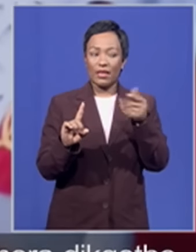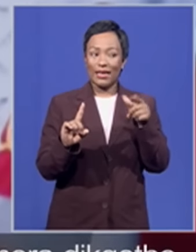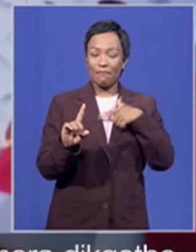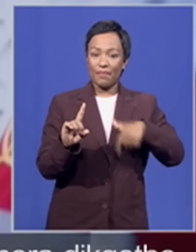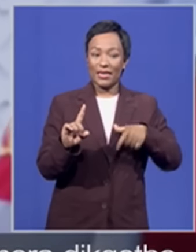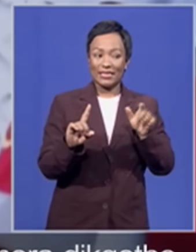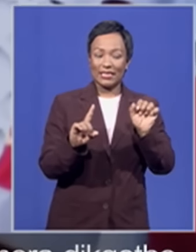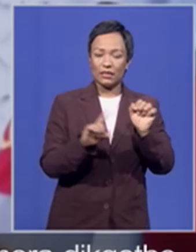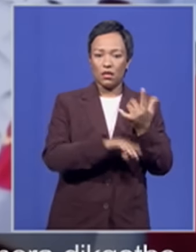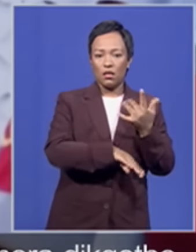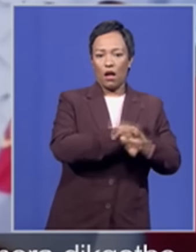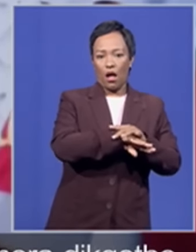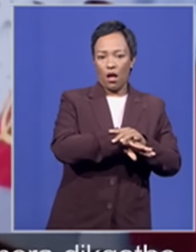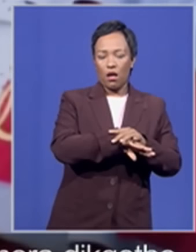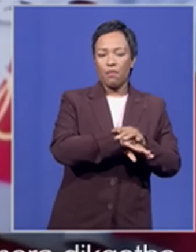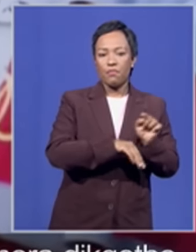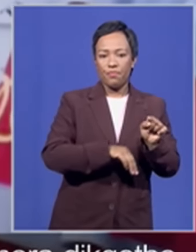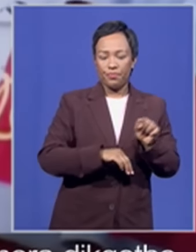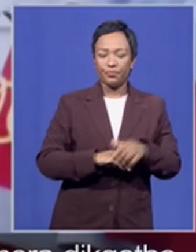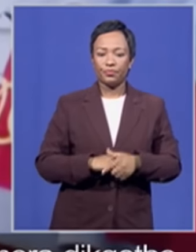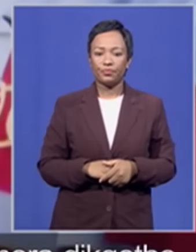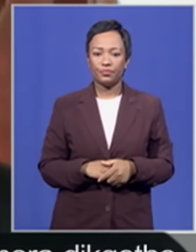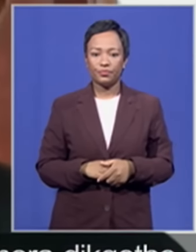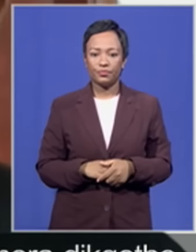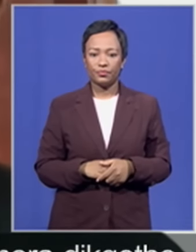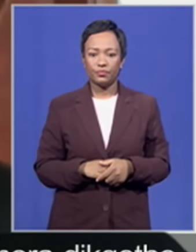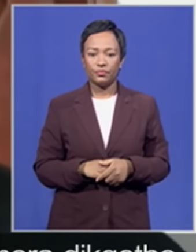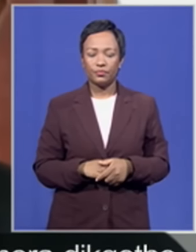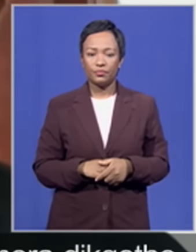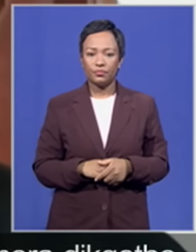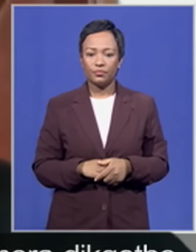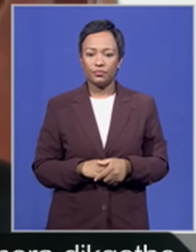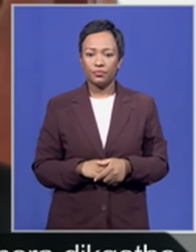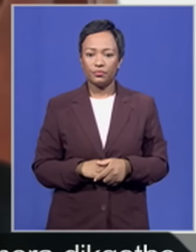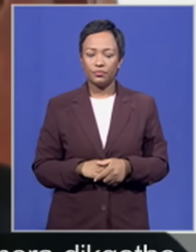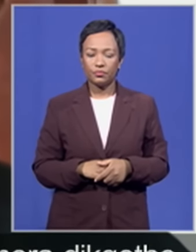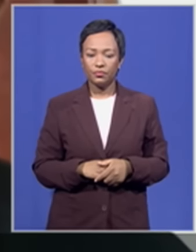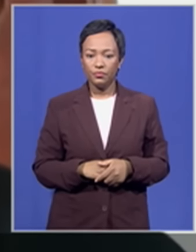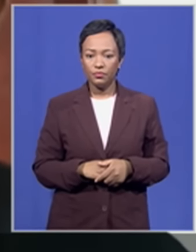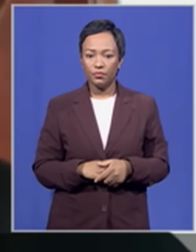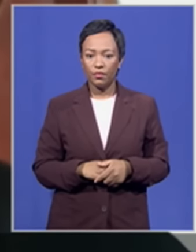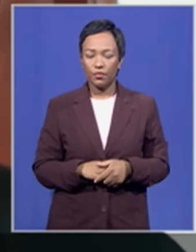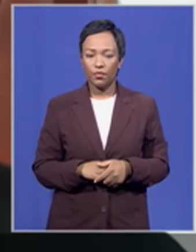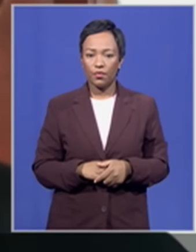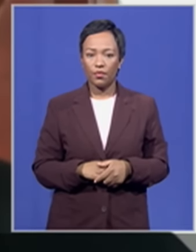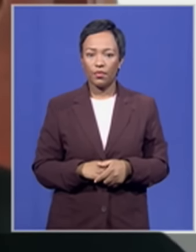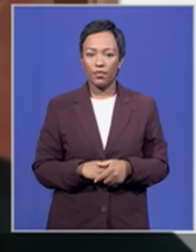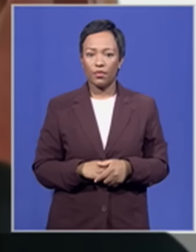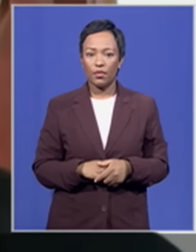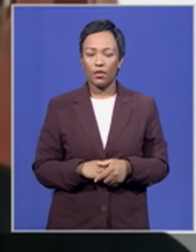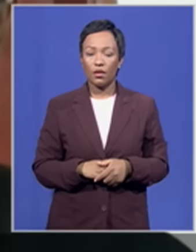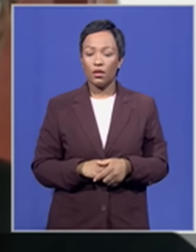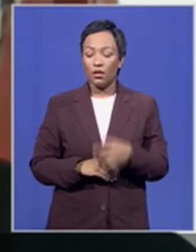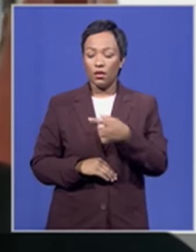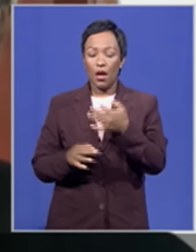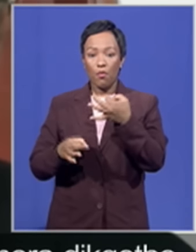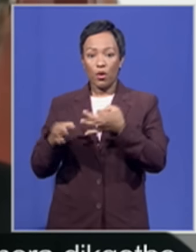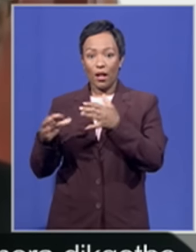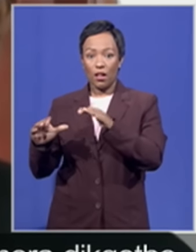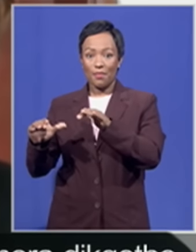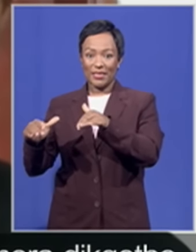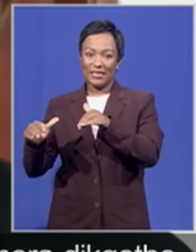John Magufuli. The ruling party and its government